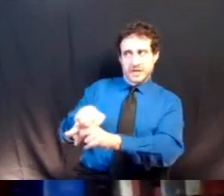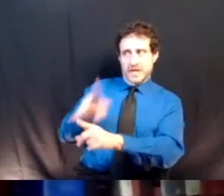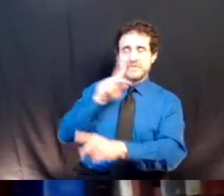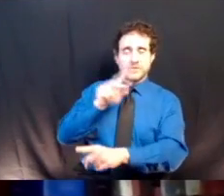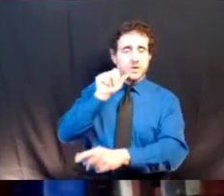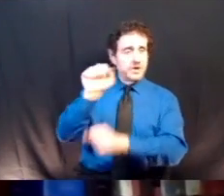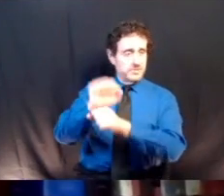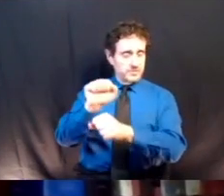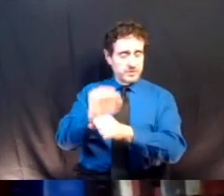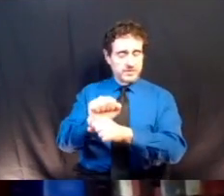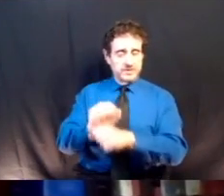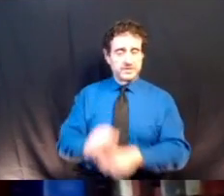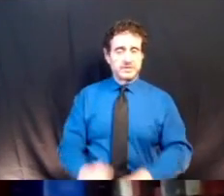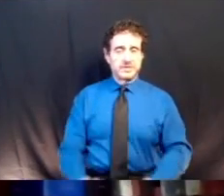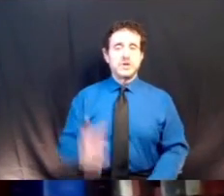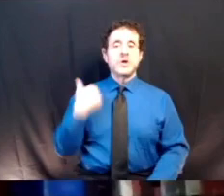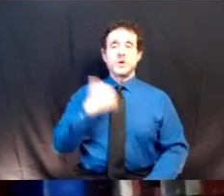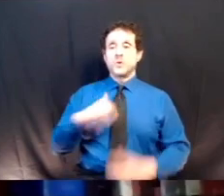100.